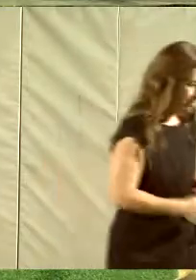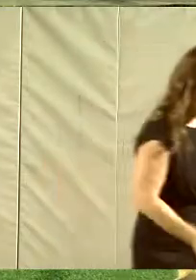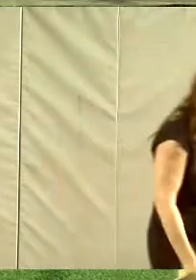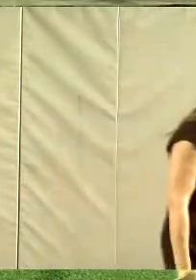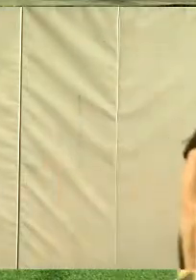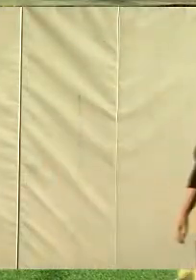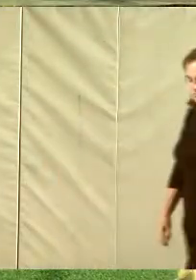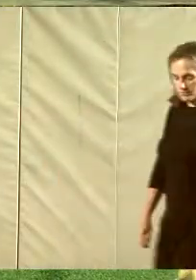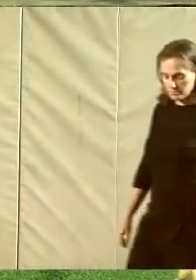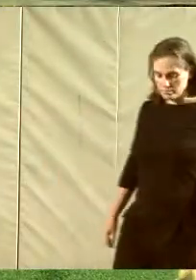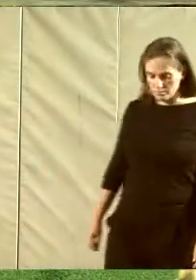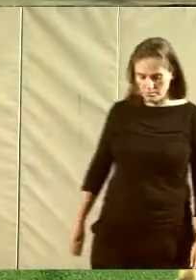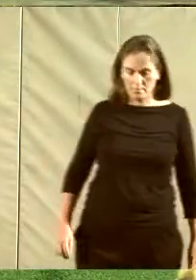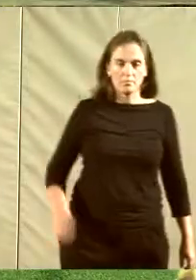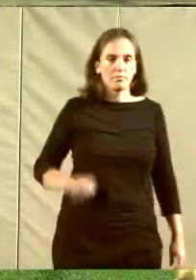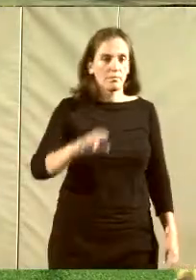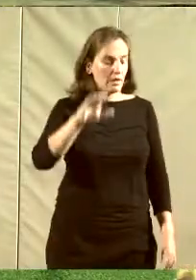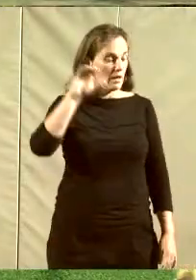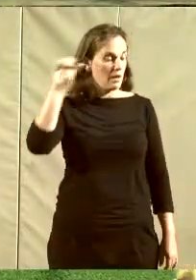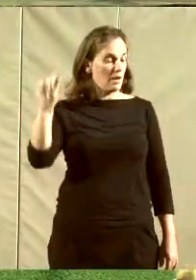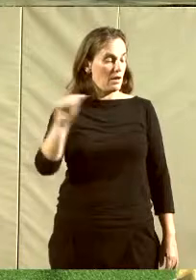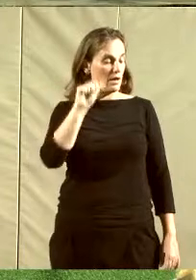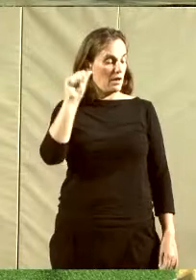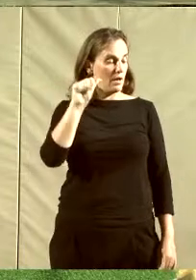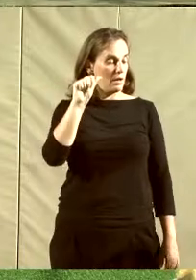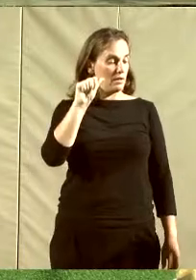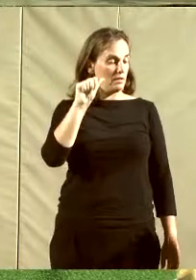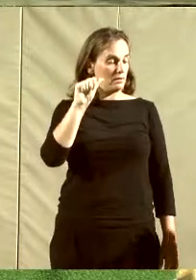Alice DeRocha Santos.